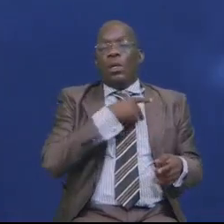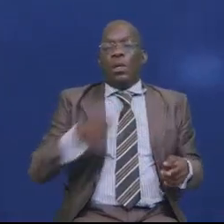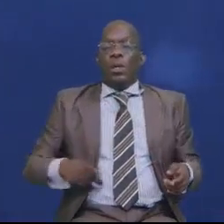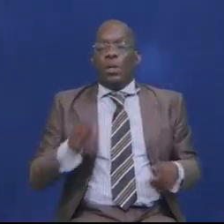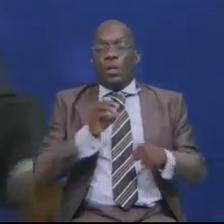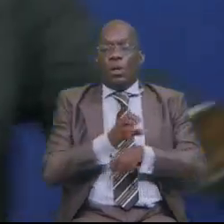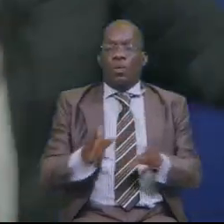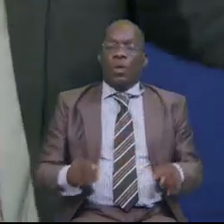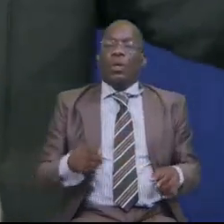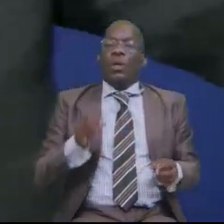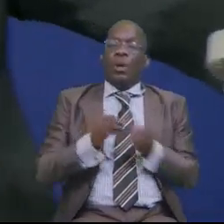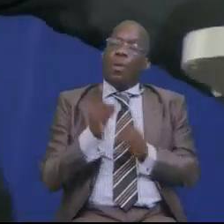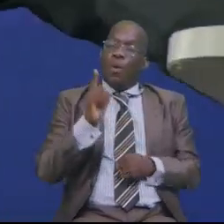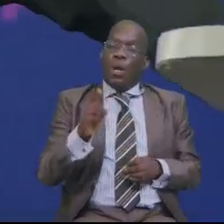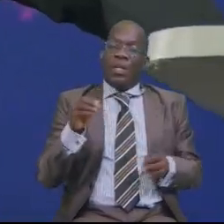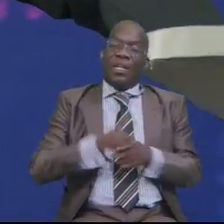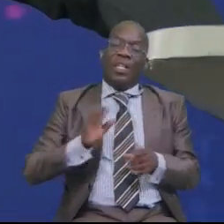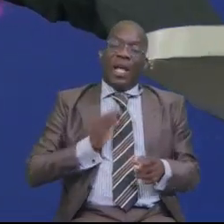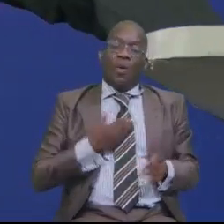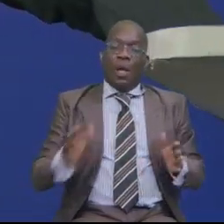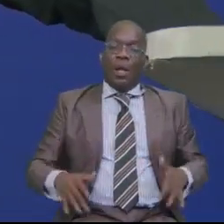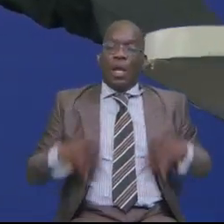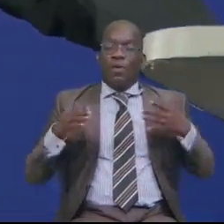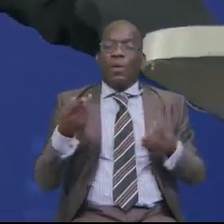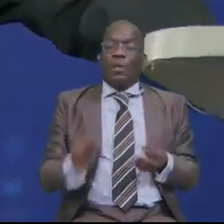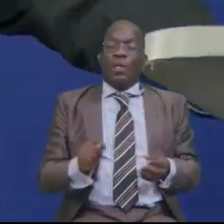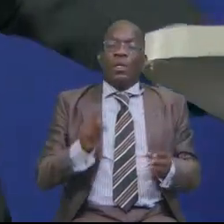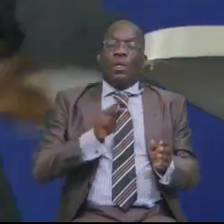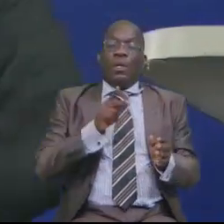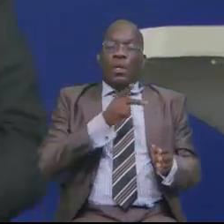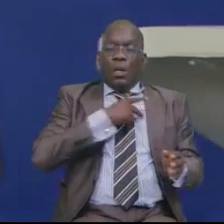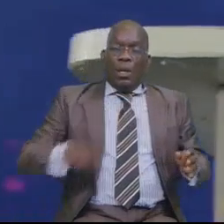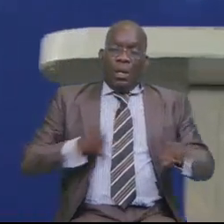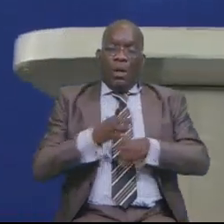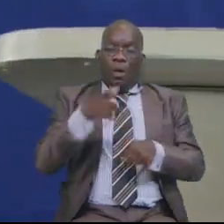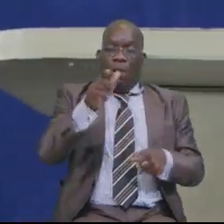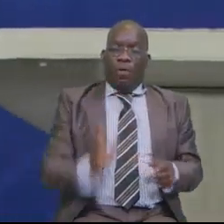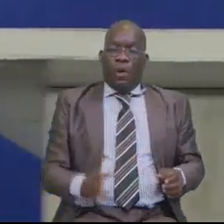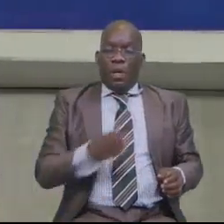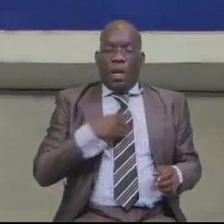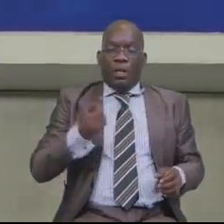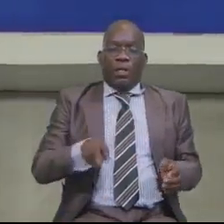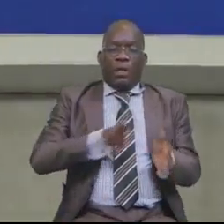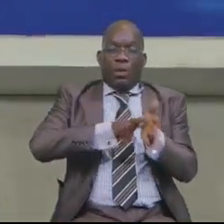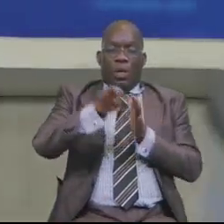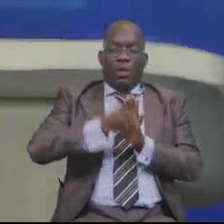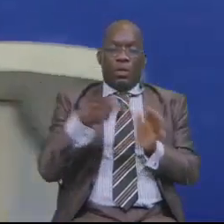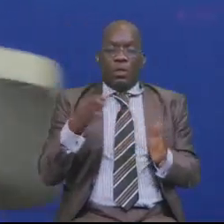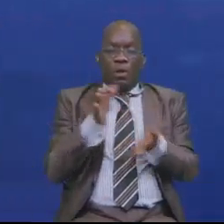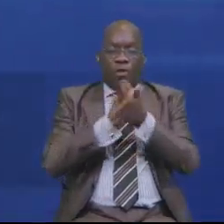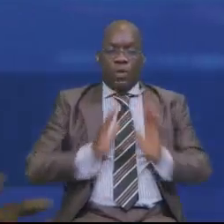kingdom of God and the kingdom of righteousness and peace. It tells us in Revelation chapter